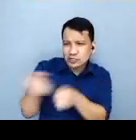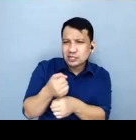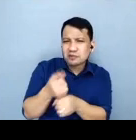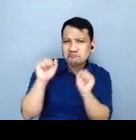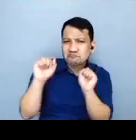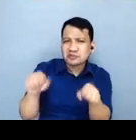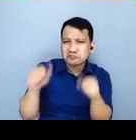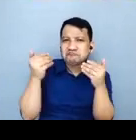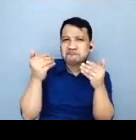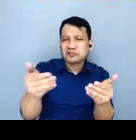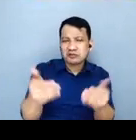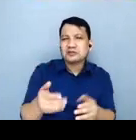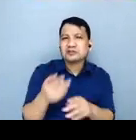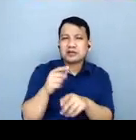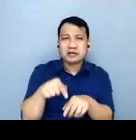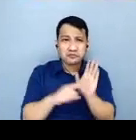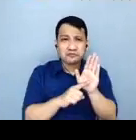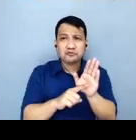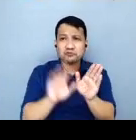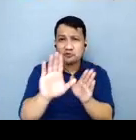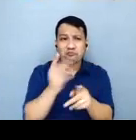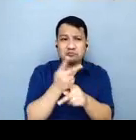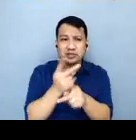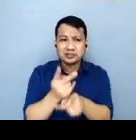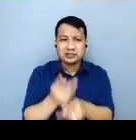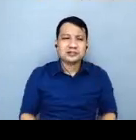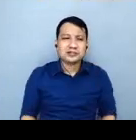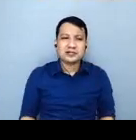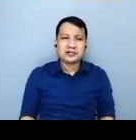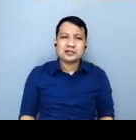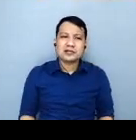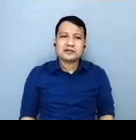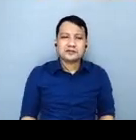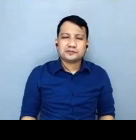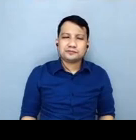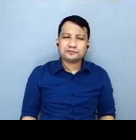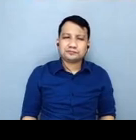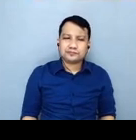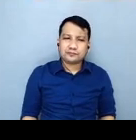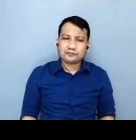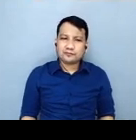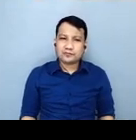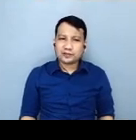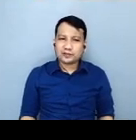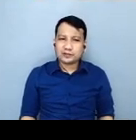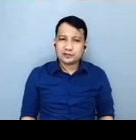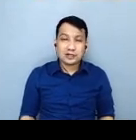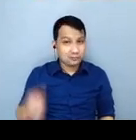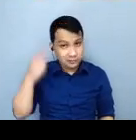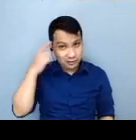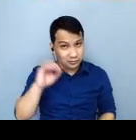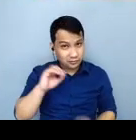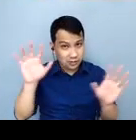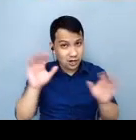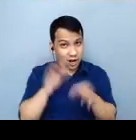product. Okay, so now I think it's quite clear for all of us just